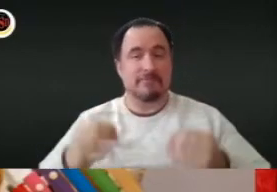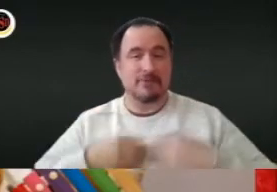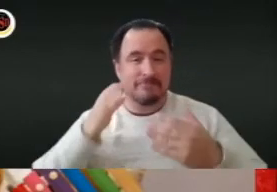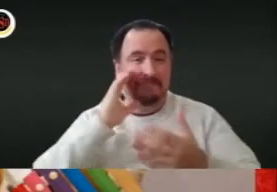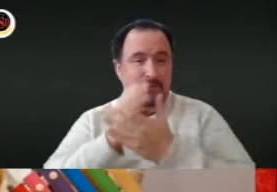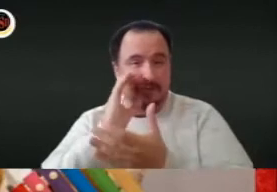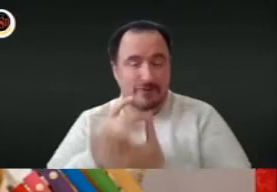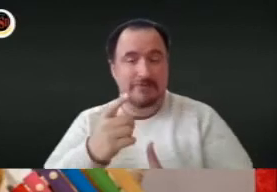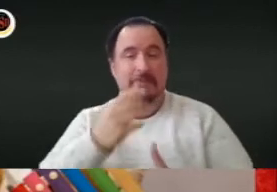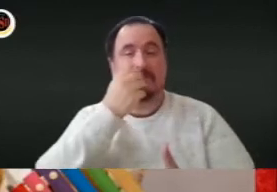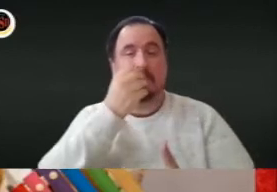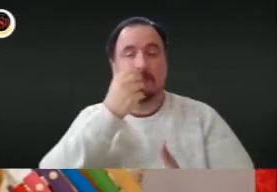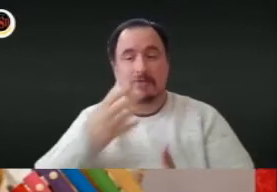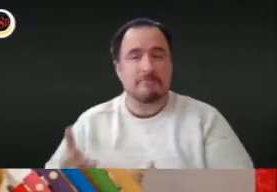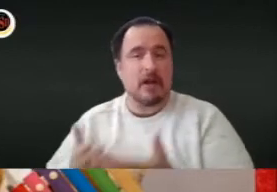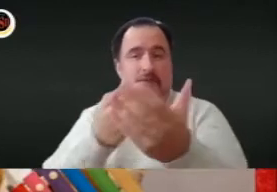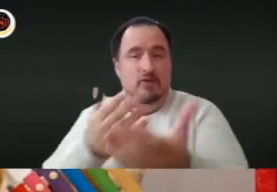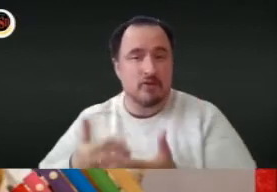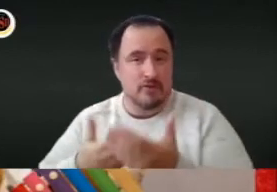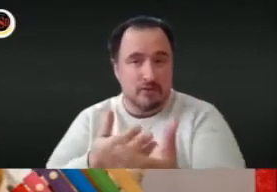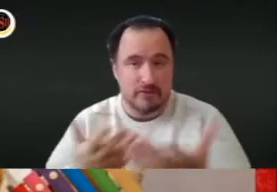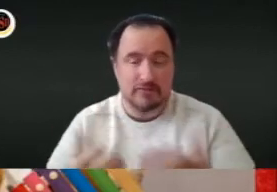There's a few more inspiring pictures for you.